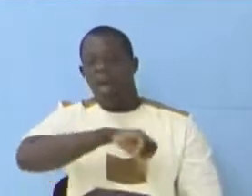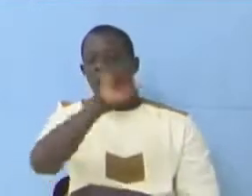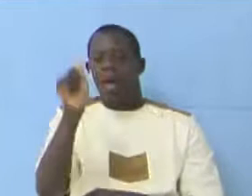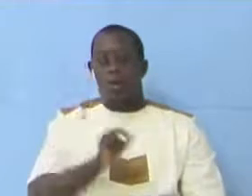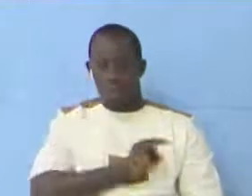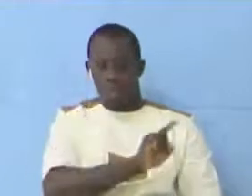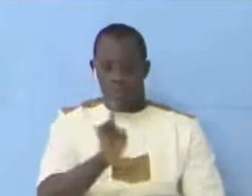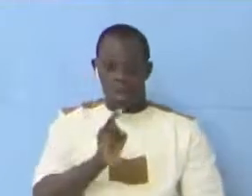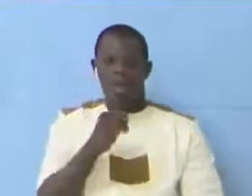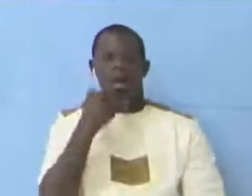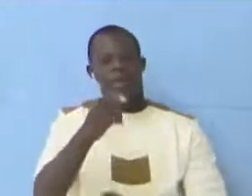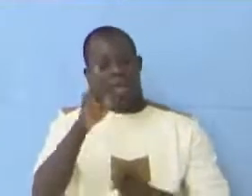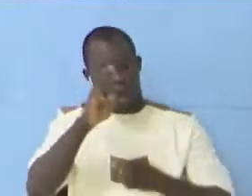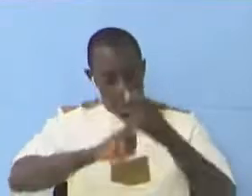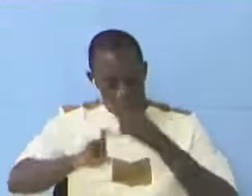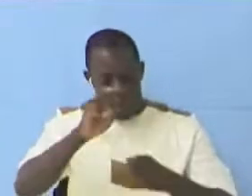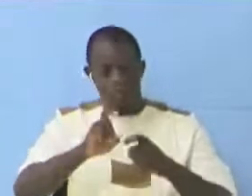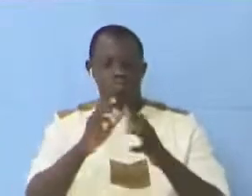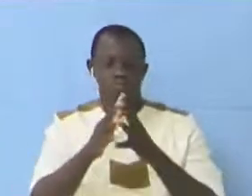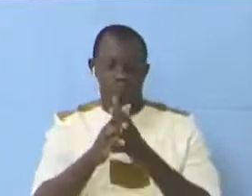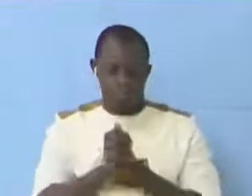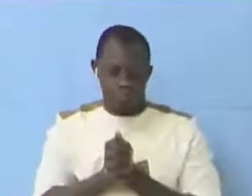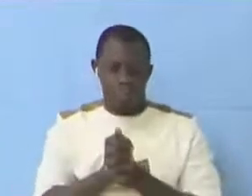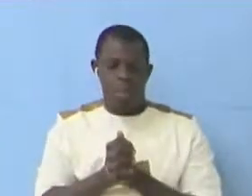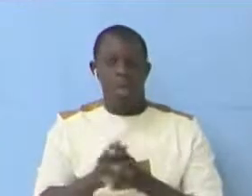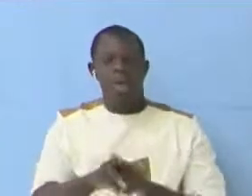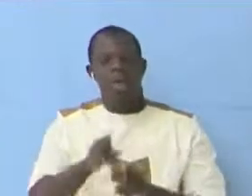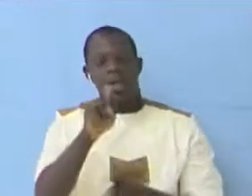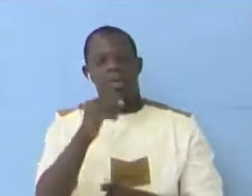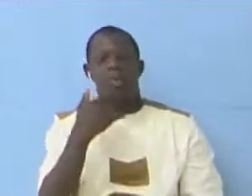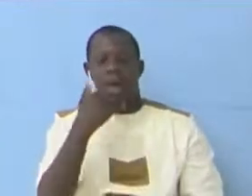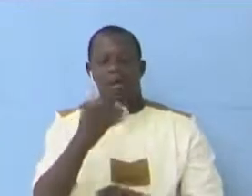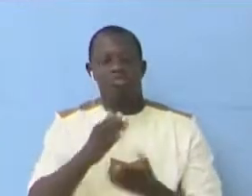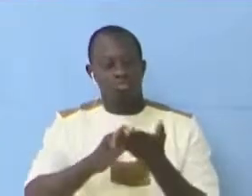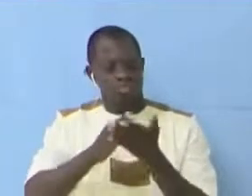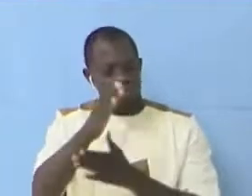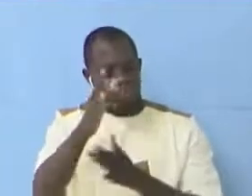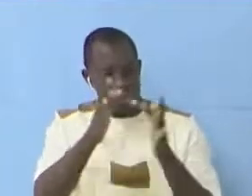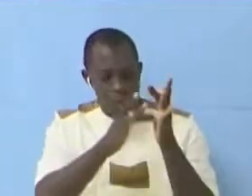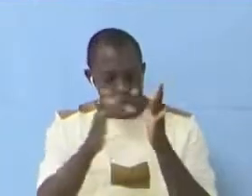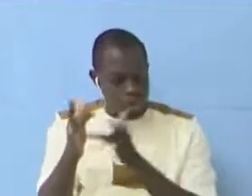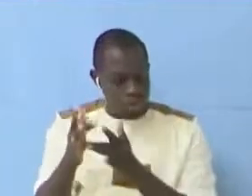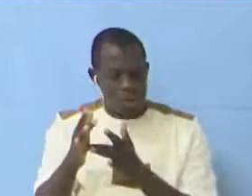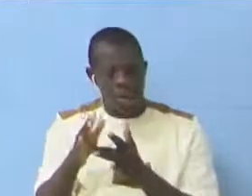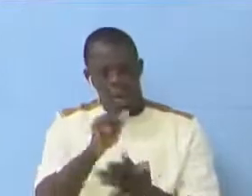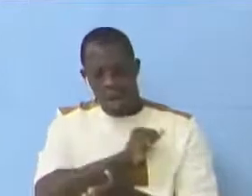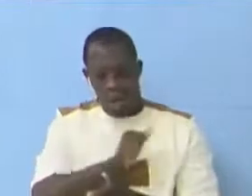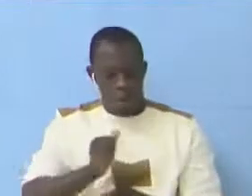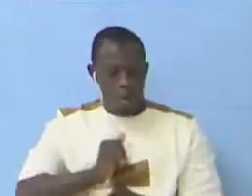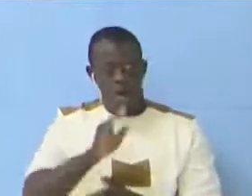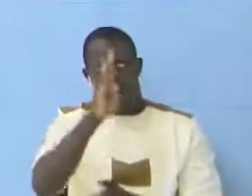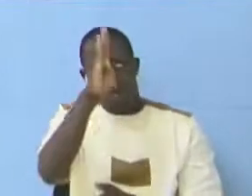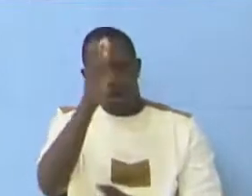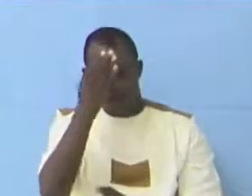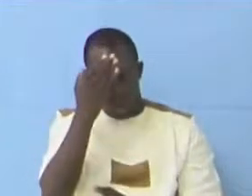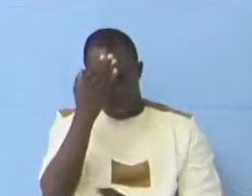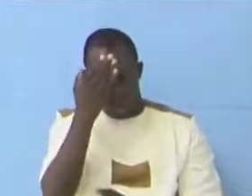for reconciliation. This we ask through Jesus Christ, our Lord.